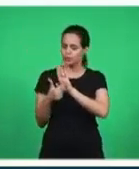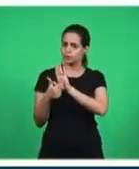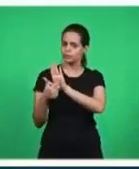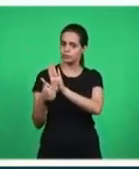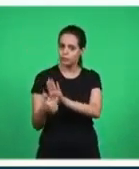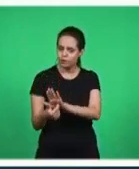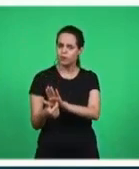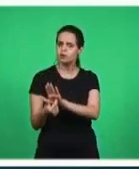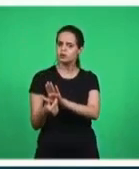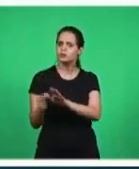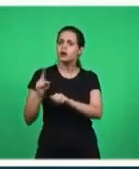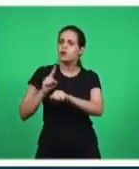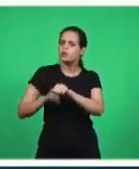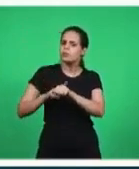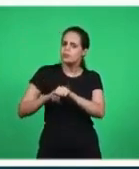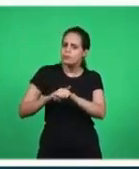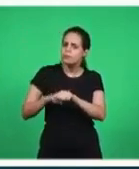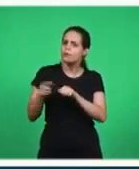that shows